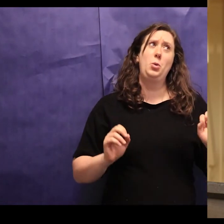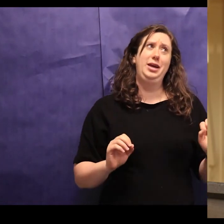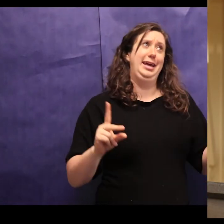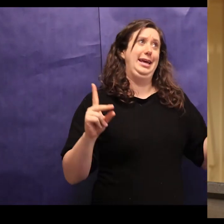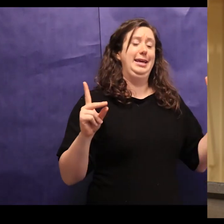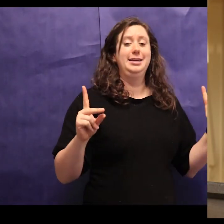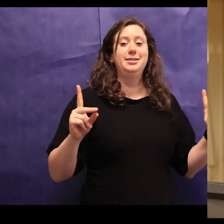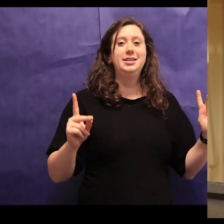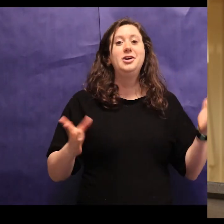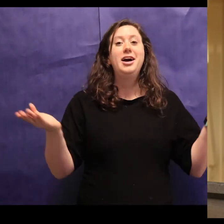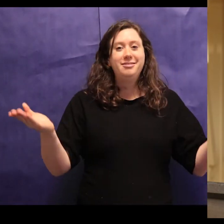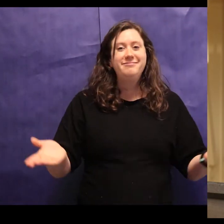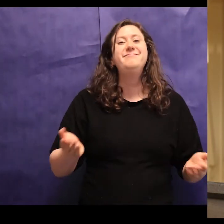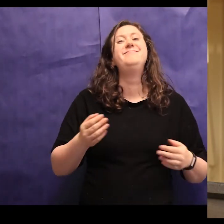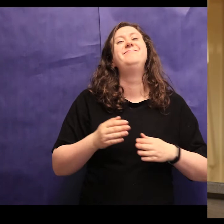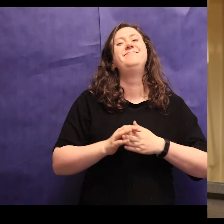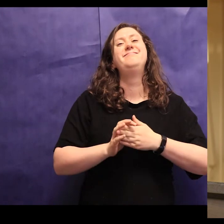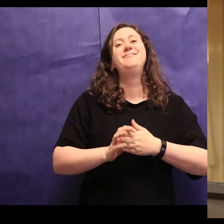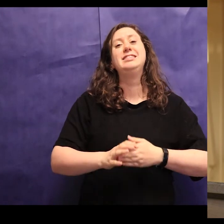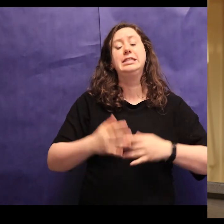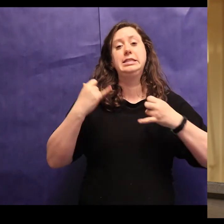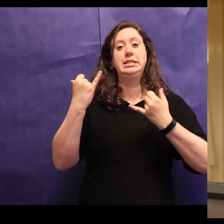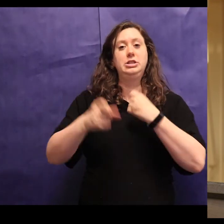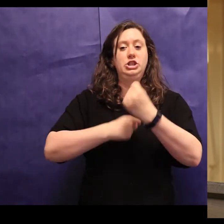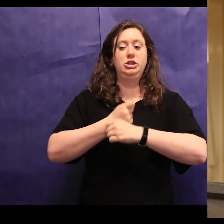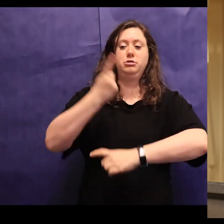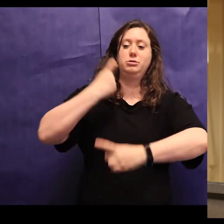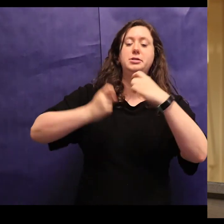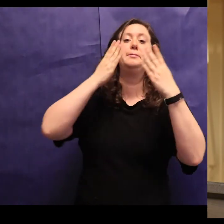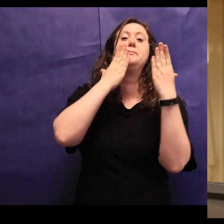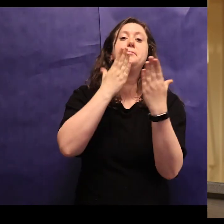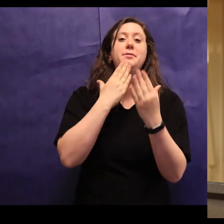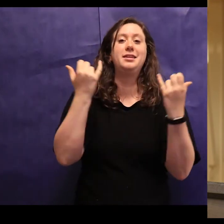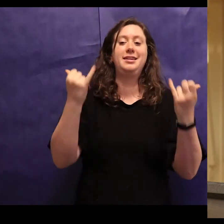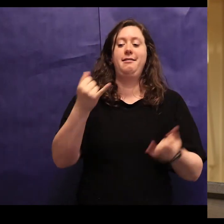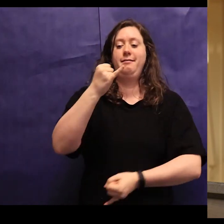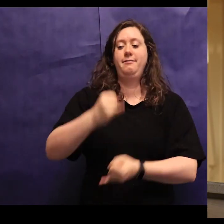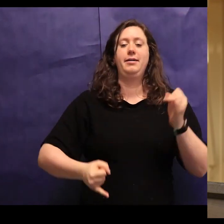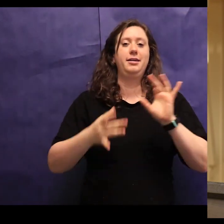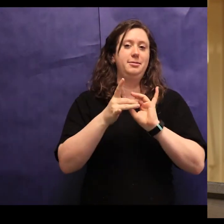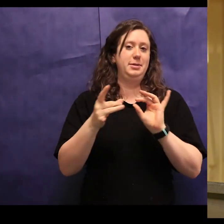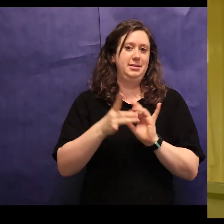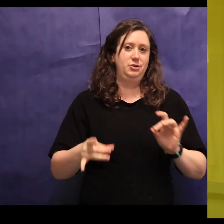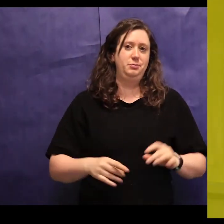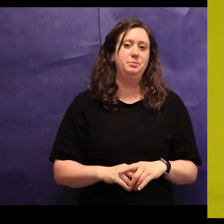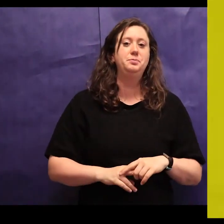Okay. Well, thanks for the question for this year. Now the marks for the final message.